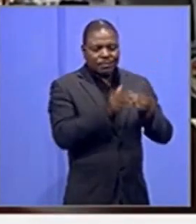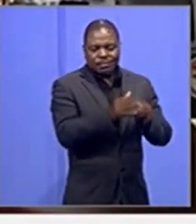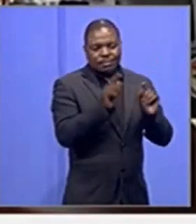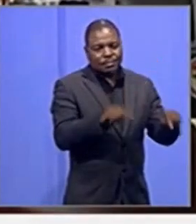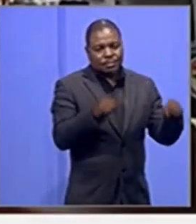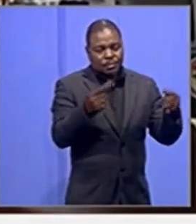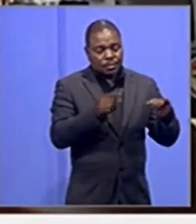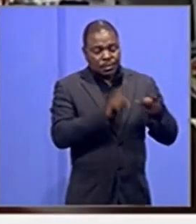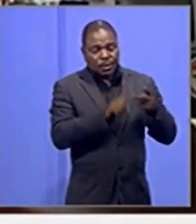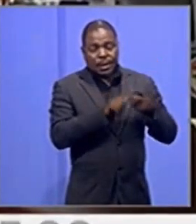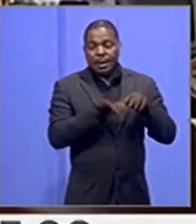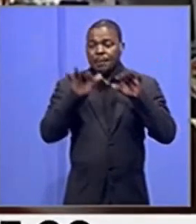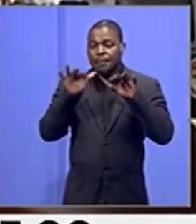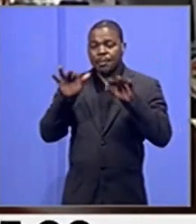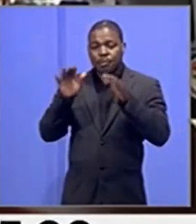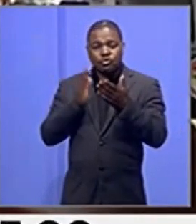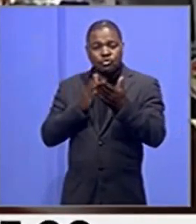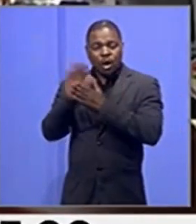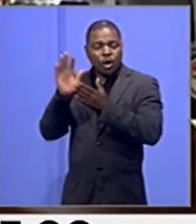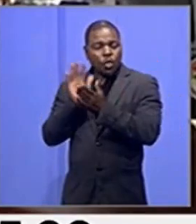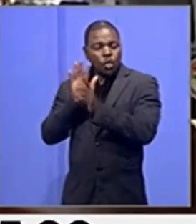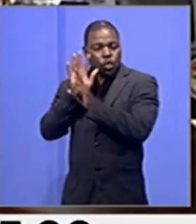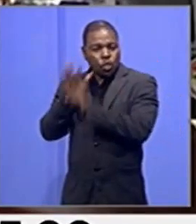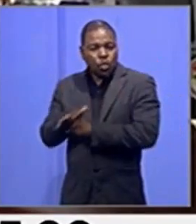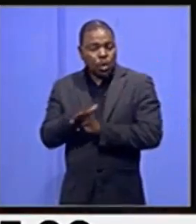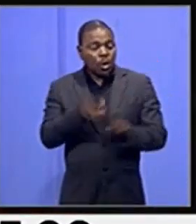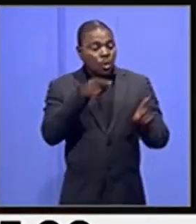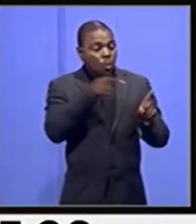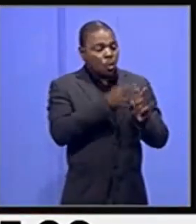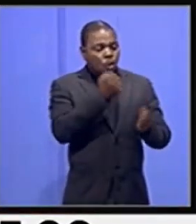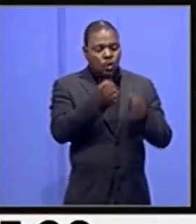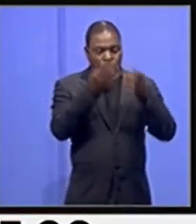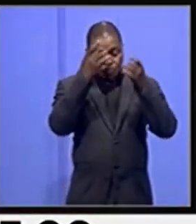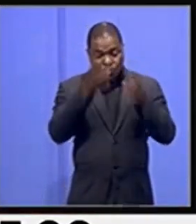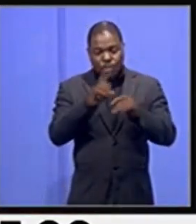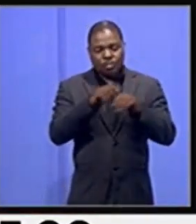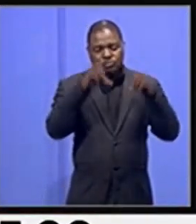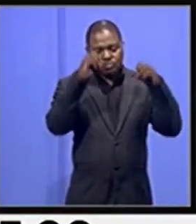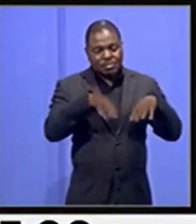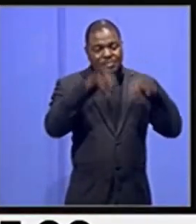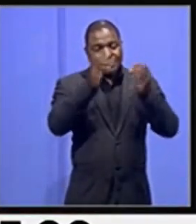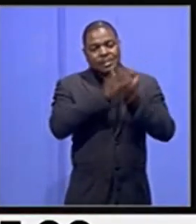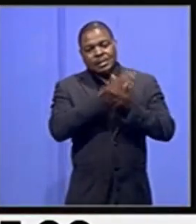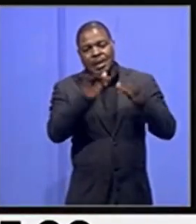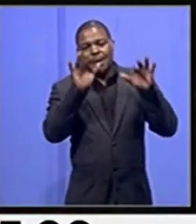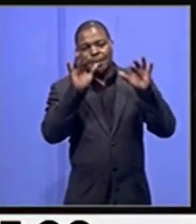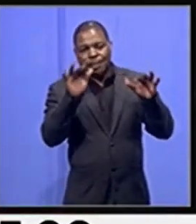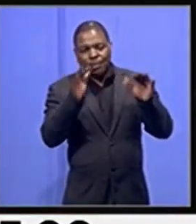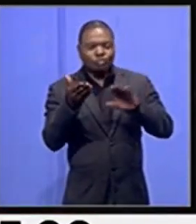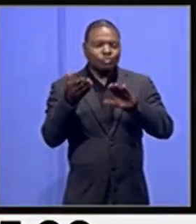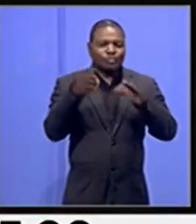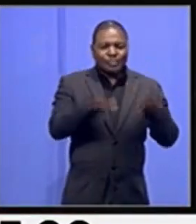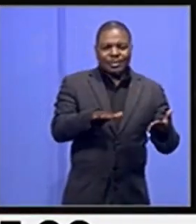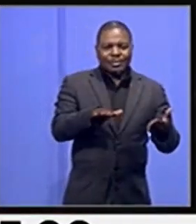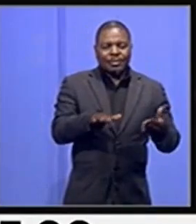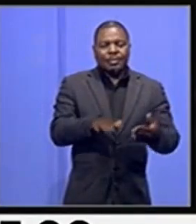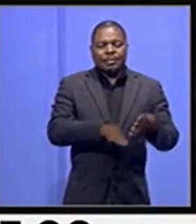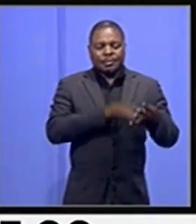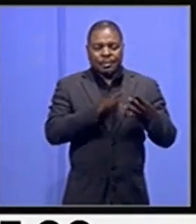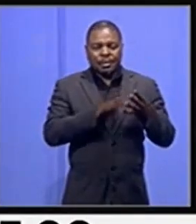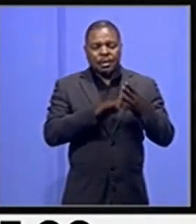motlakase e gata ka ditokelo tša botho. O boditše kgorotsheko gore kgaolo ya motlakase e hlola mahu ao a bego a ka efogega, e oketša